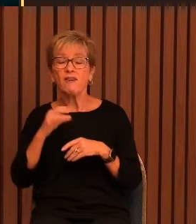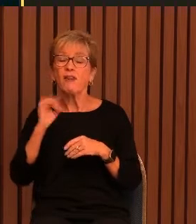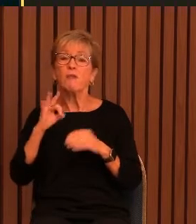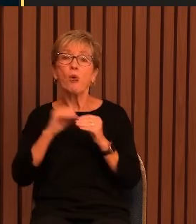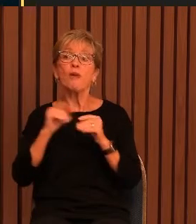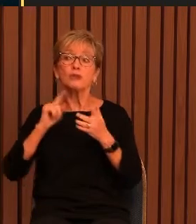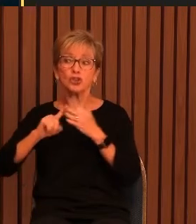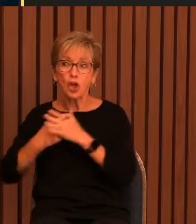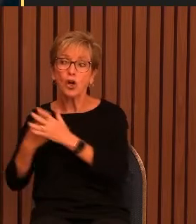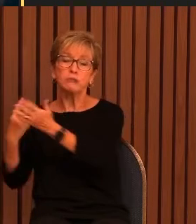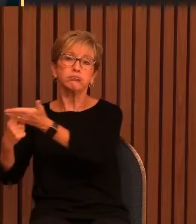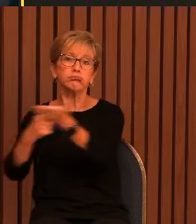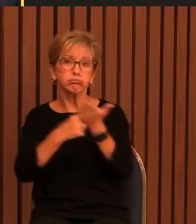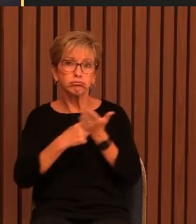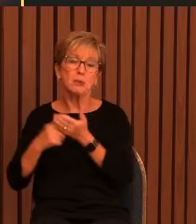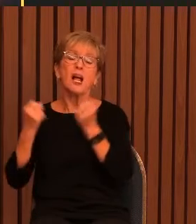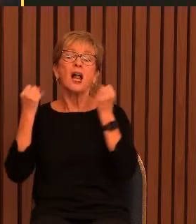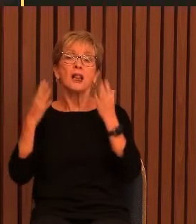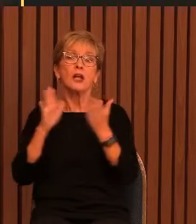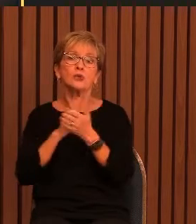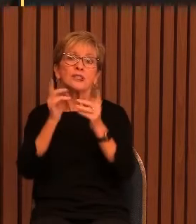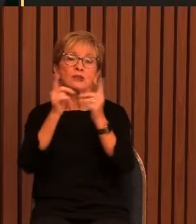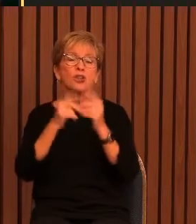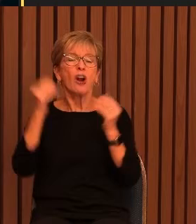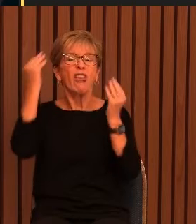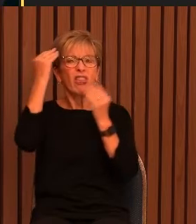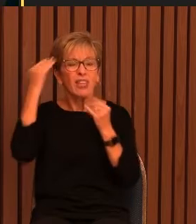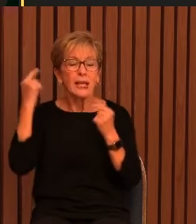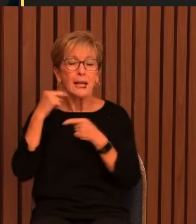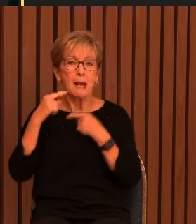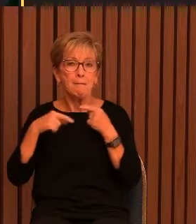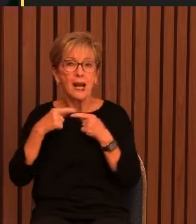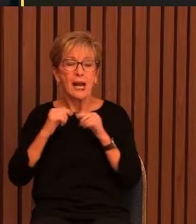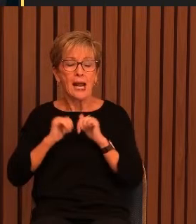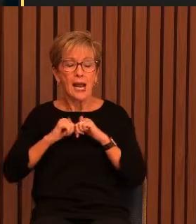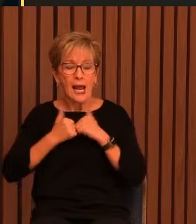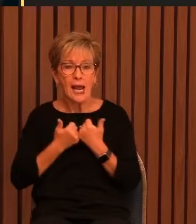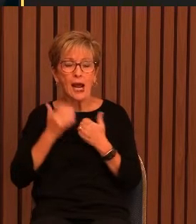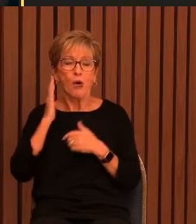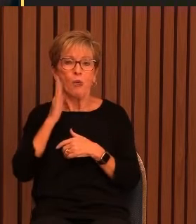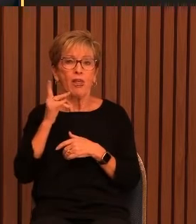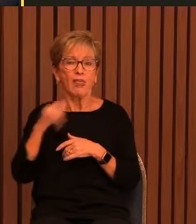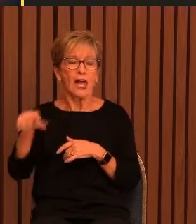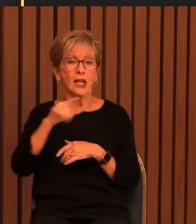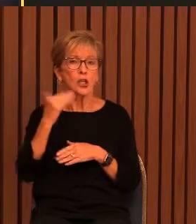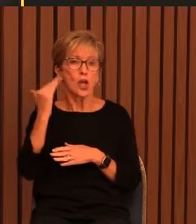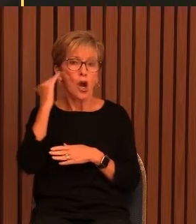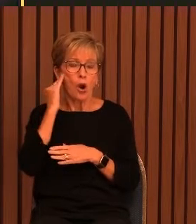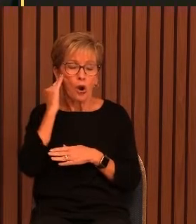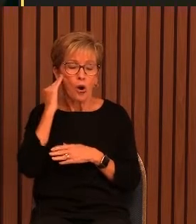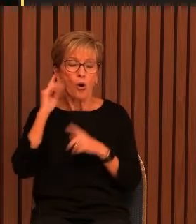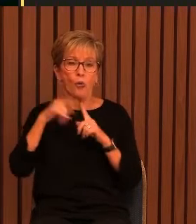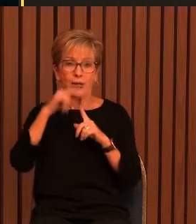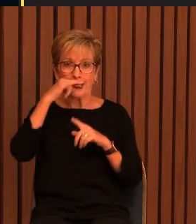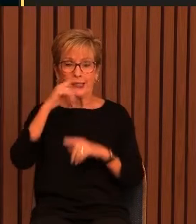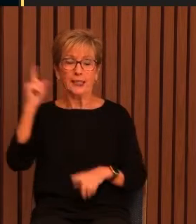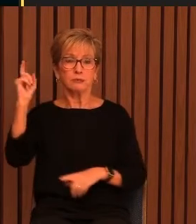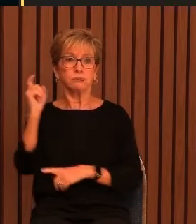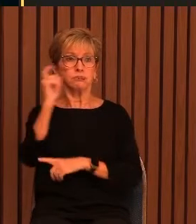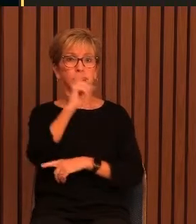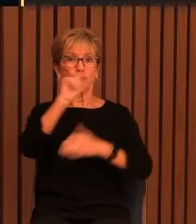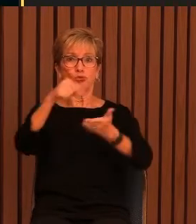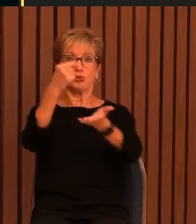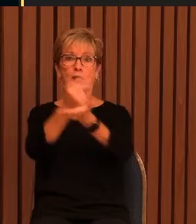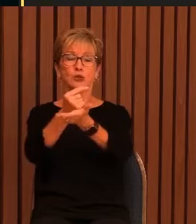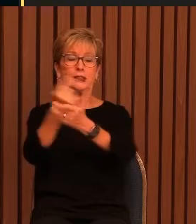are a lot of districts who are thinking about how are they going to know when a kid walks across the